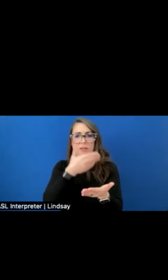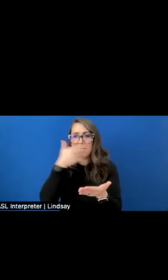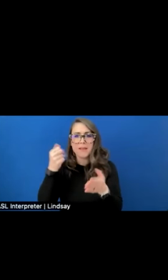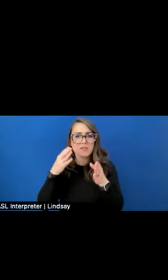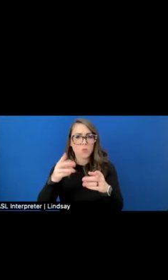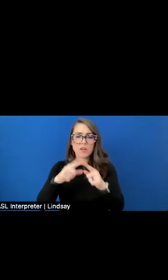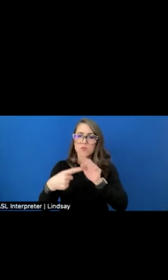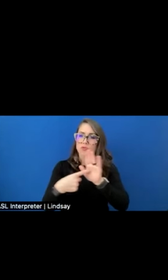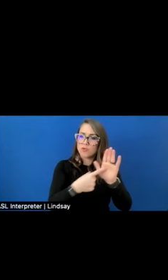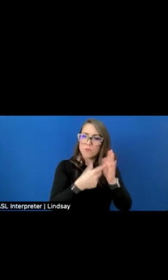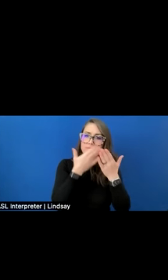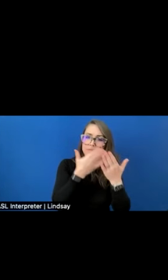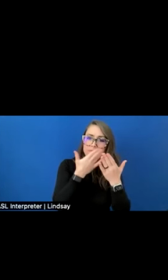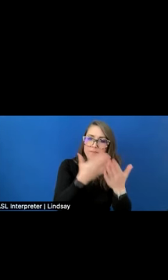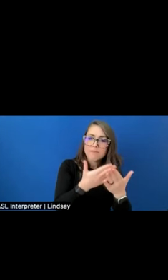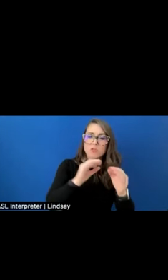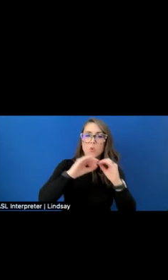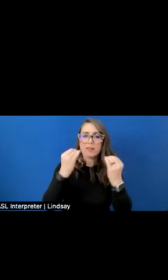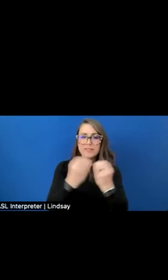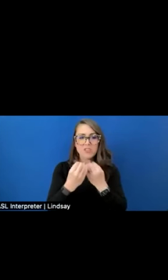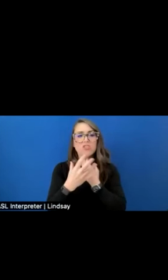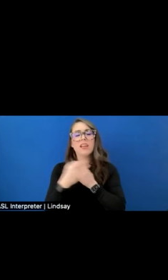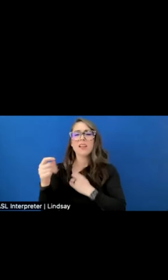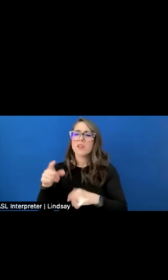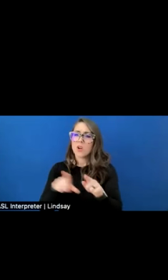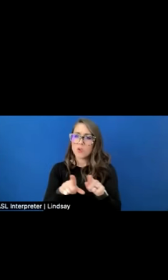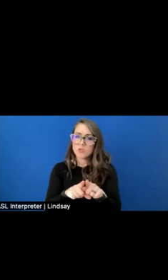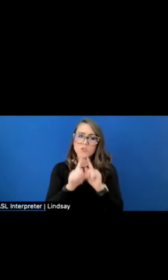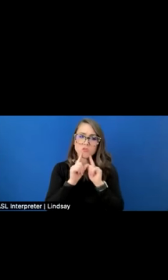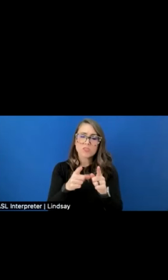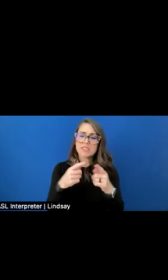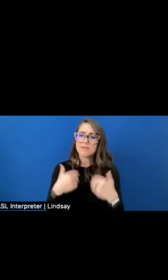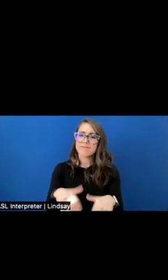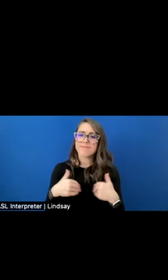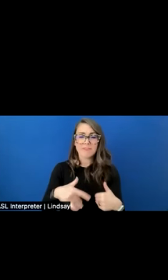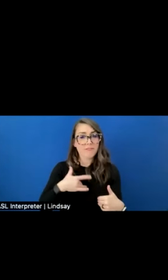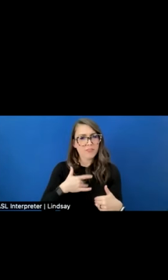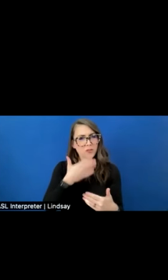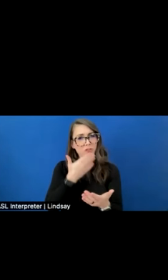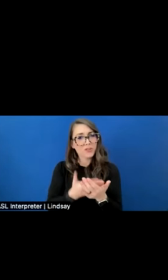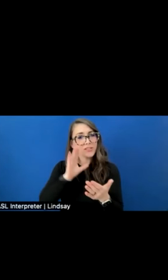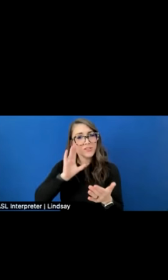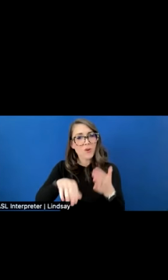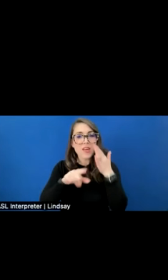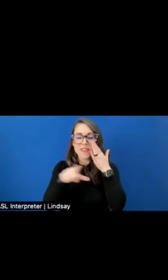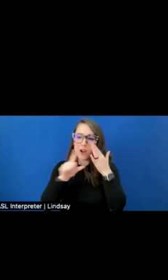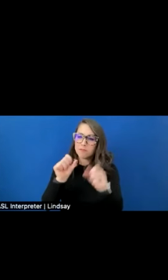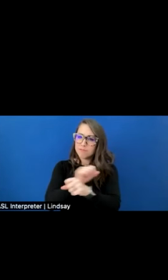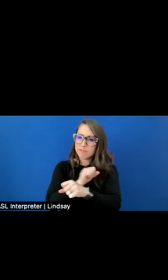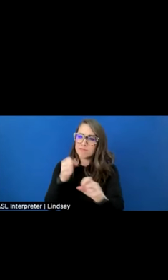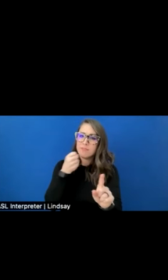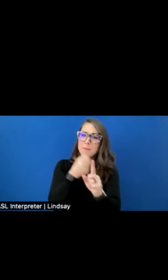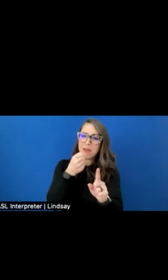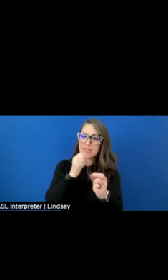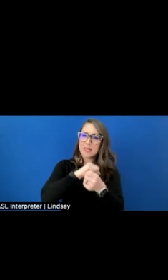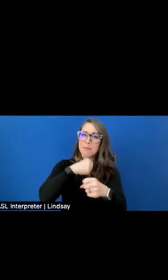organization. And also, it's just really, it feels good to know that you're making a difference in someone else's lives.